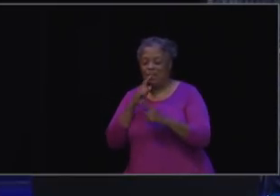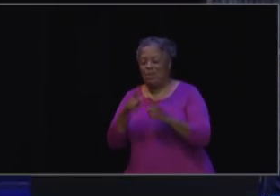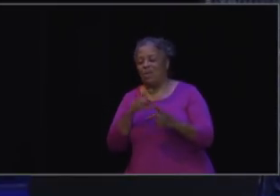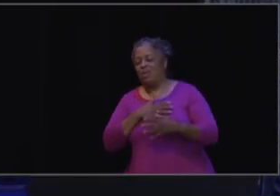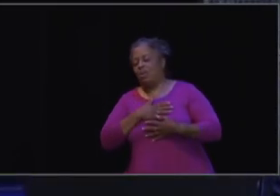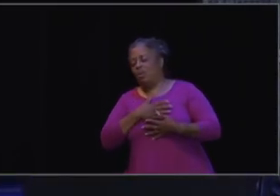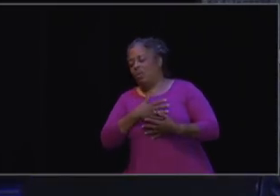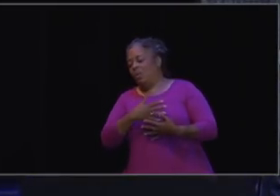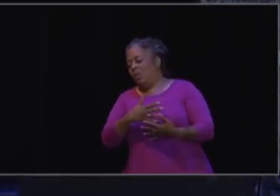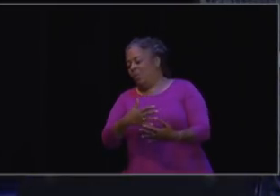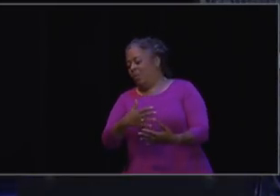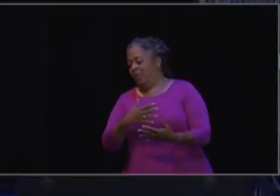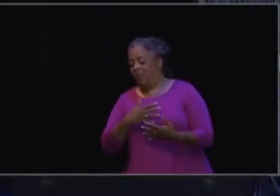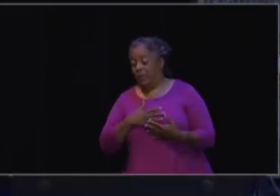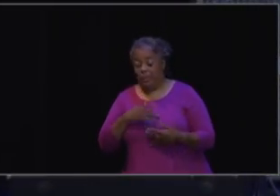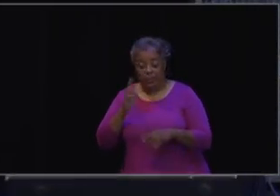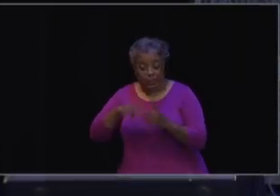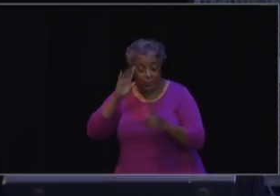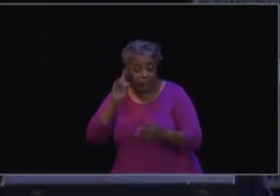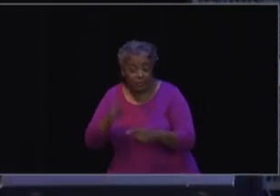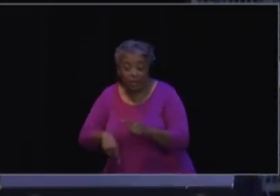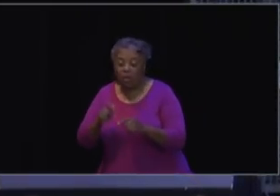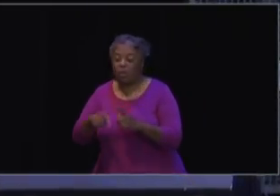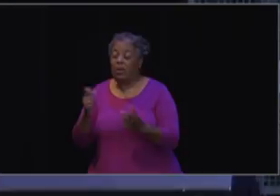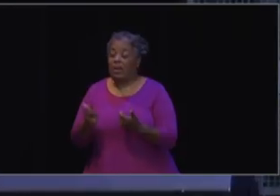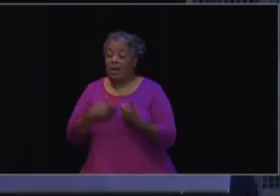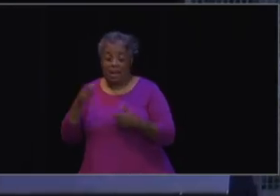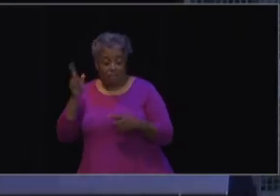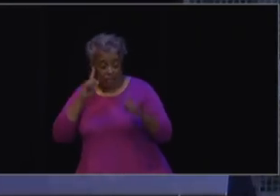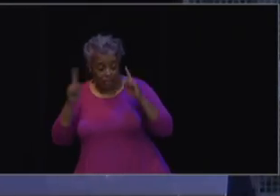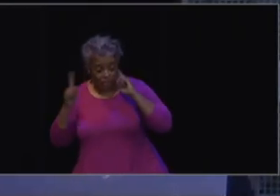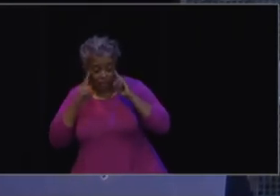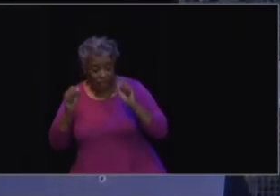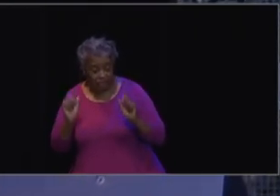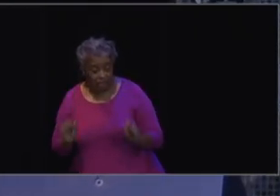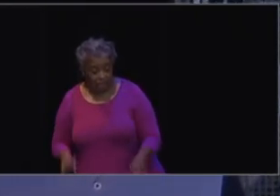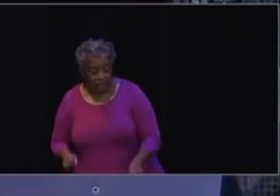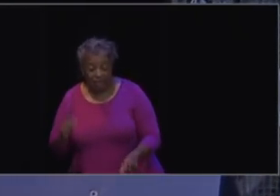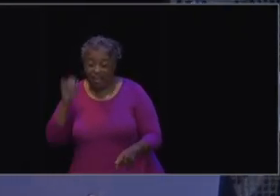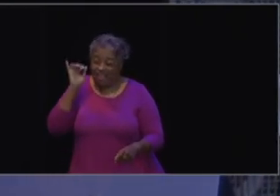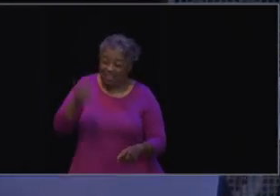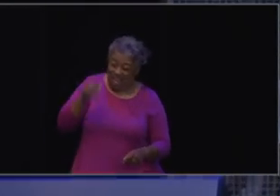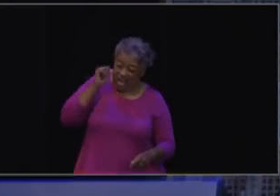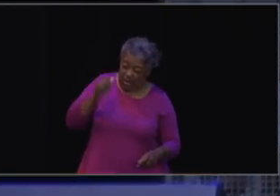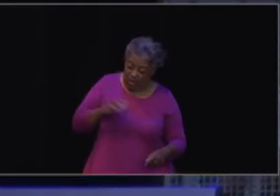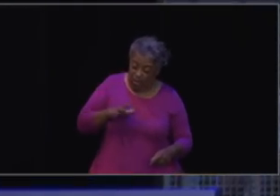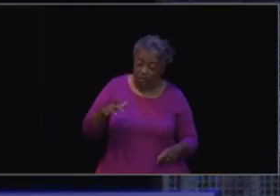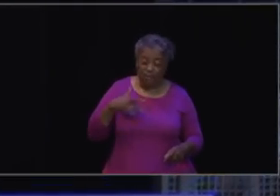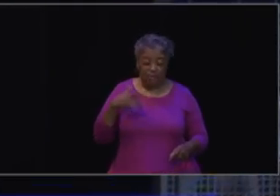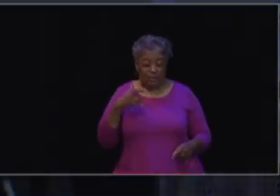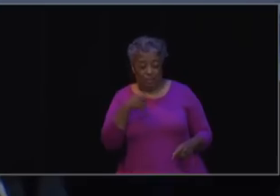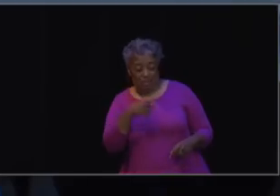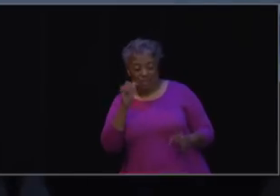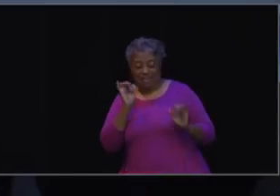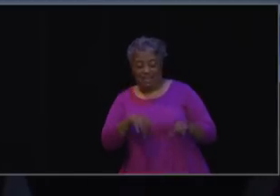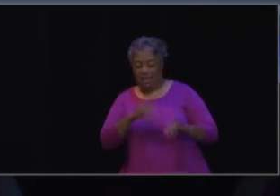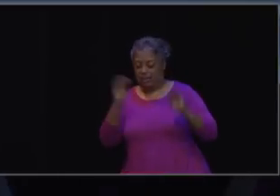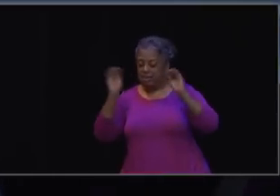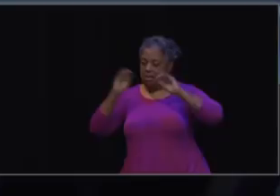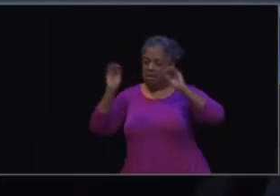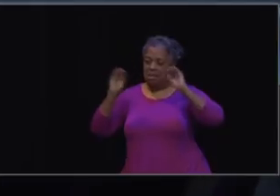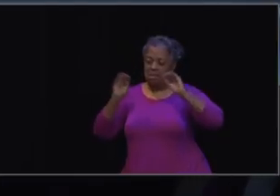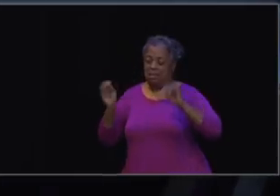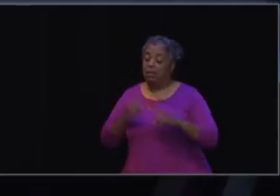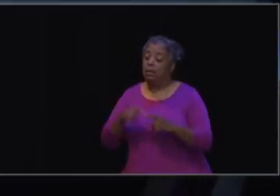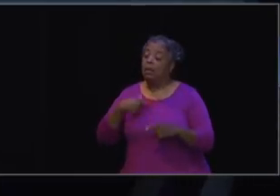Real life. Can nobody hear me? Dow, real dow, life, this girl dow, don't really dow, feel me. Dow, dow, online,